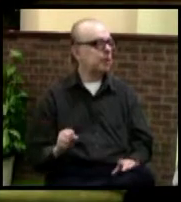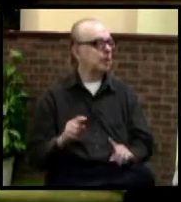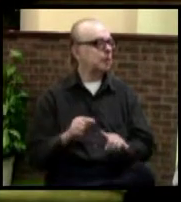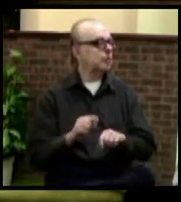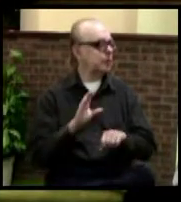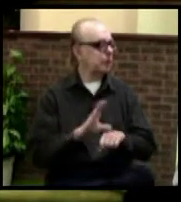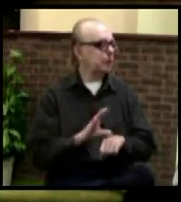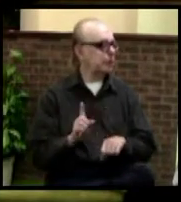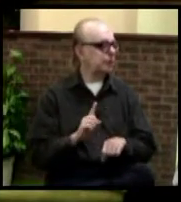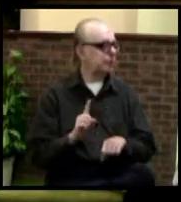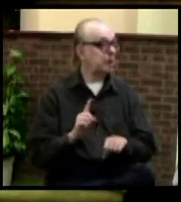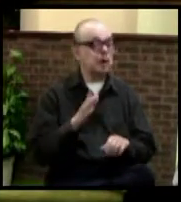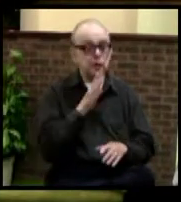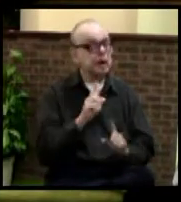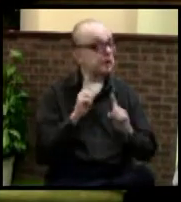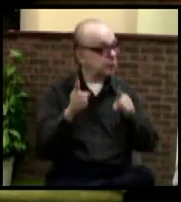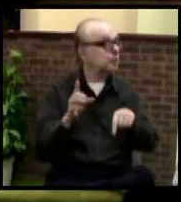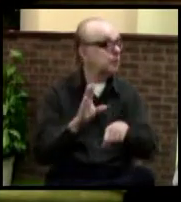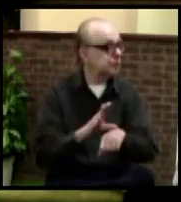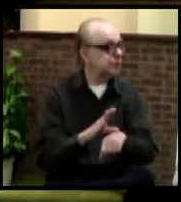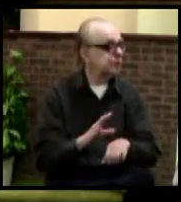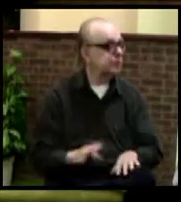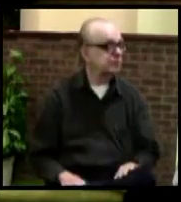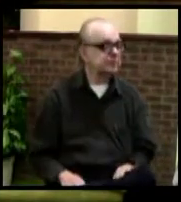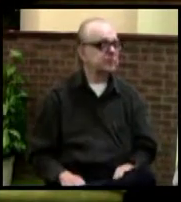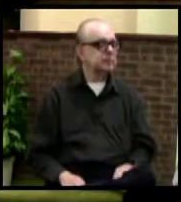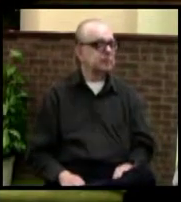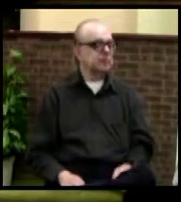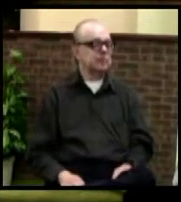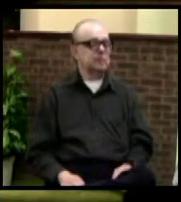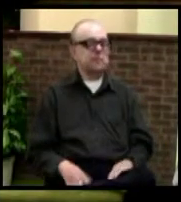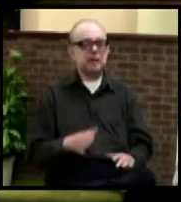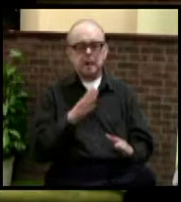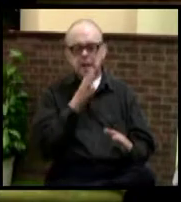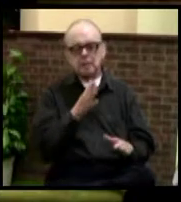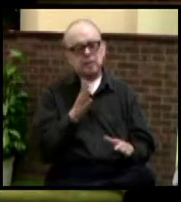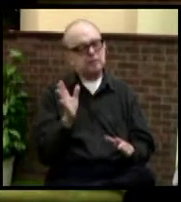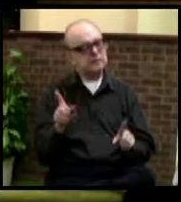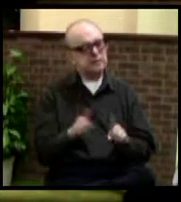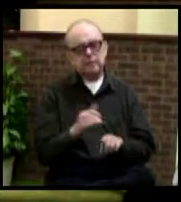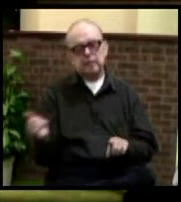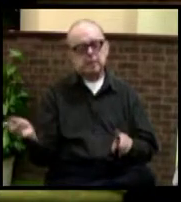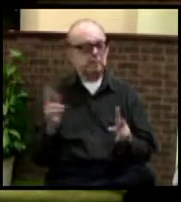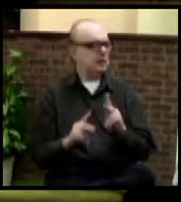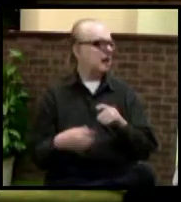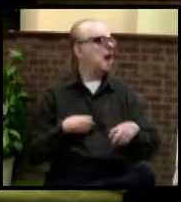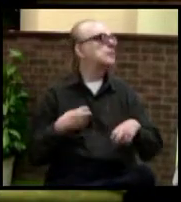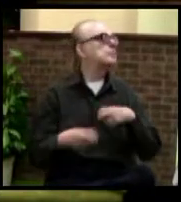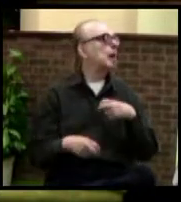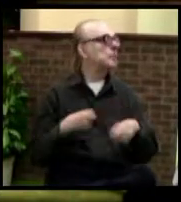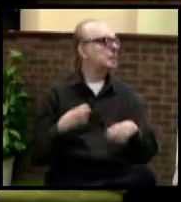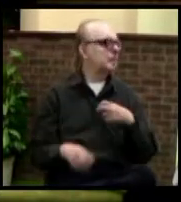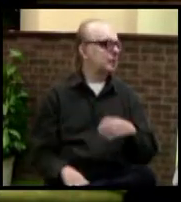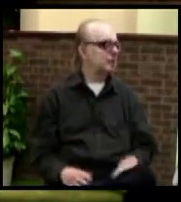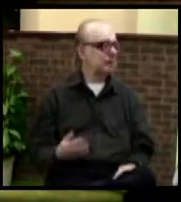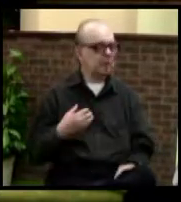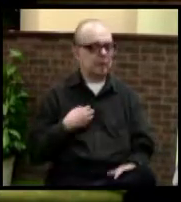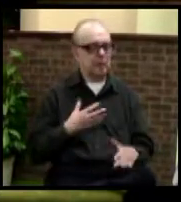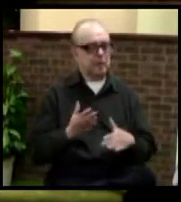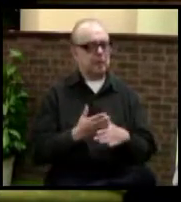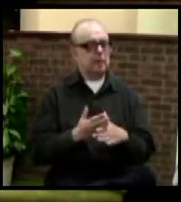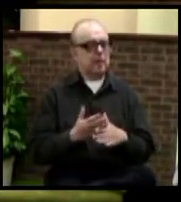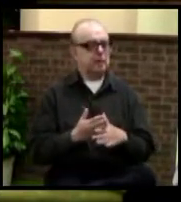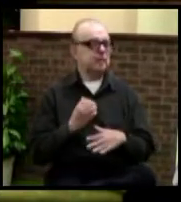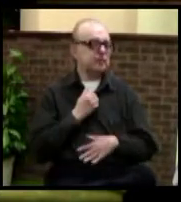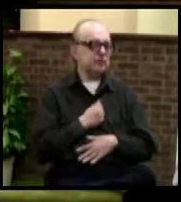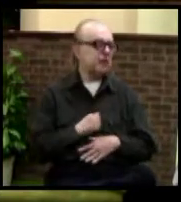Granny Parker was going to. And so Granny Parker was like anybody else. She had her problems and she had her share